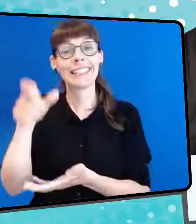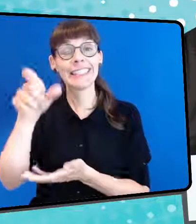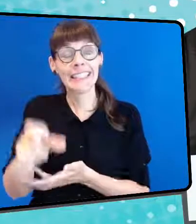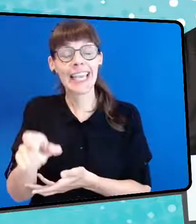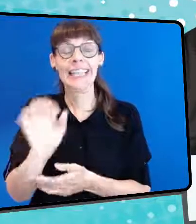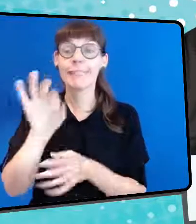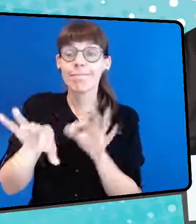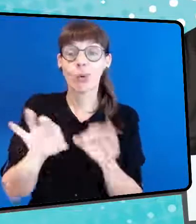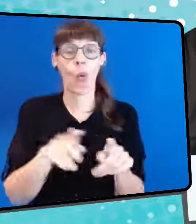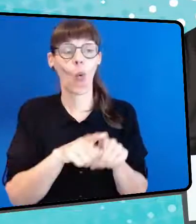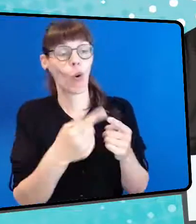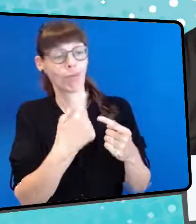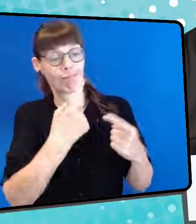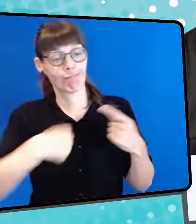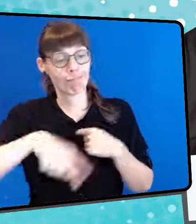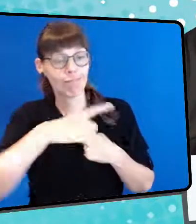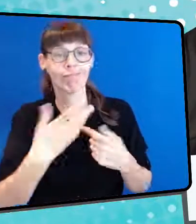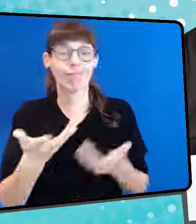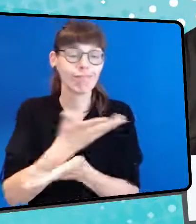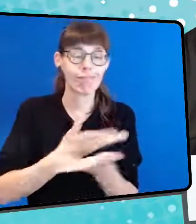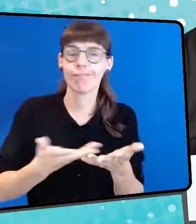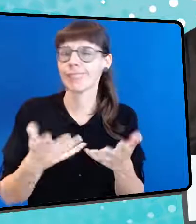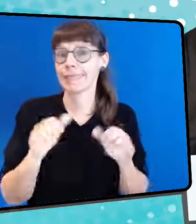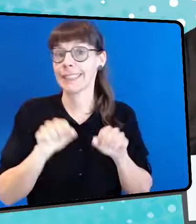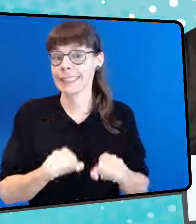Henk. So yeah, if you go to